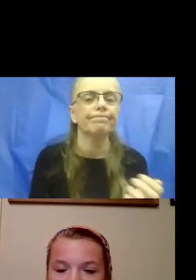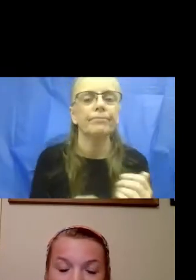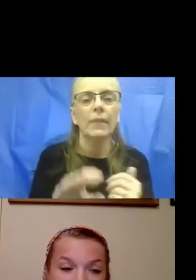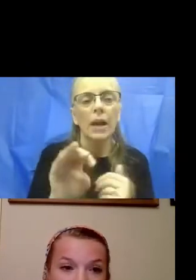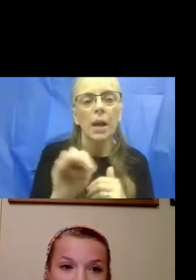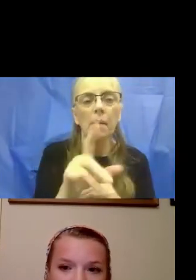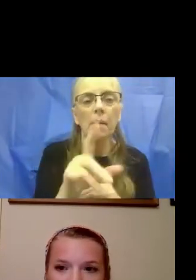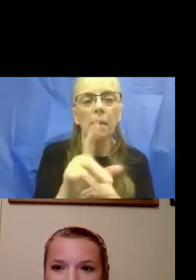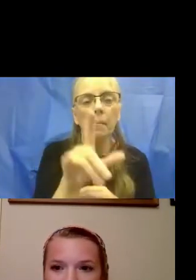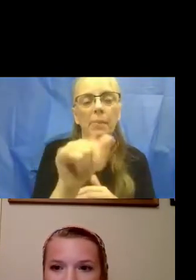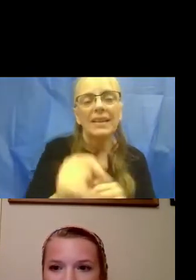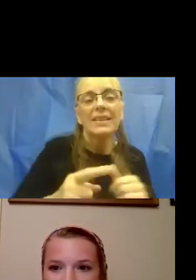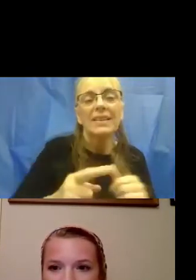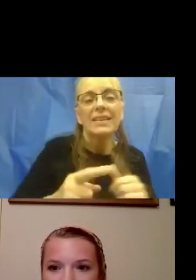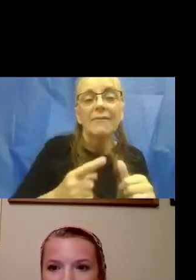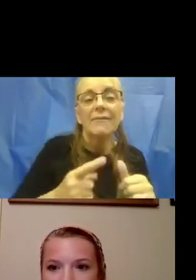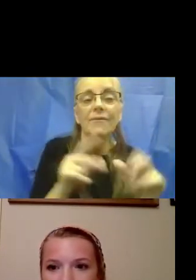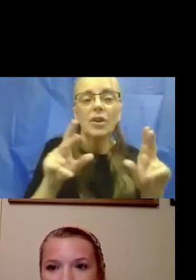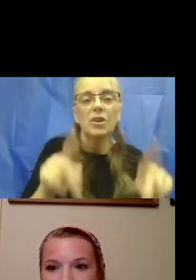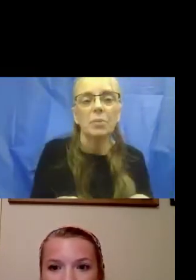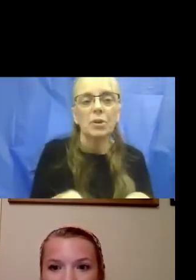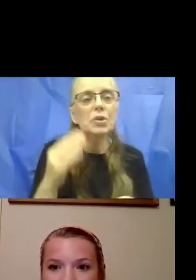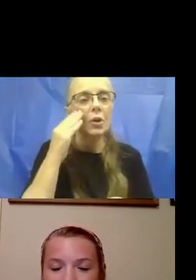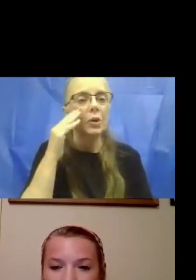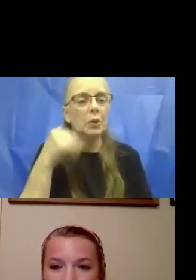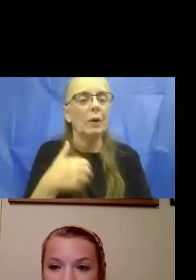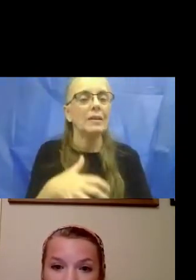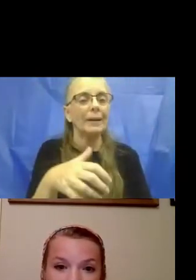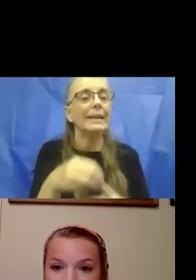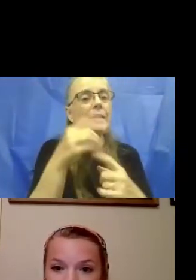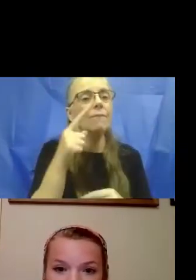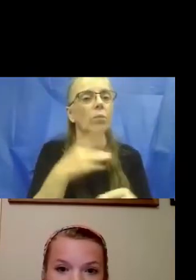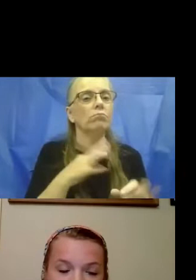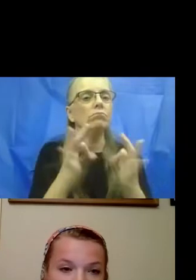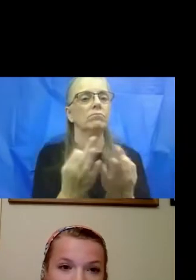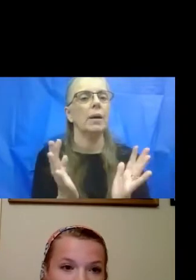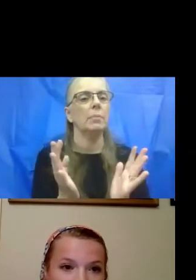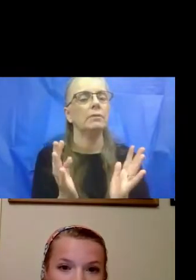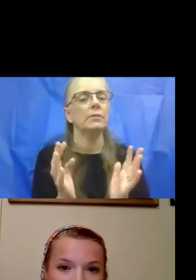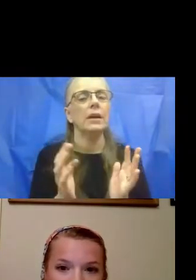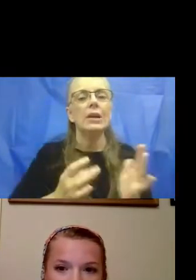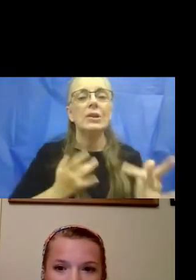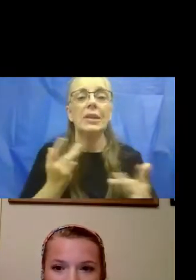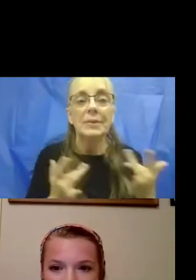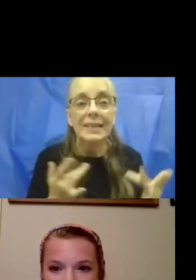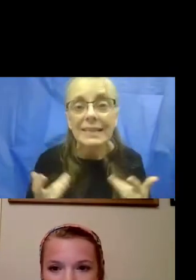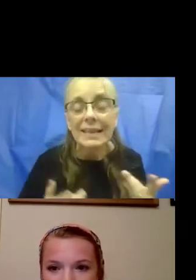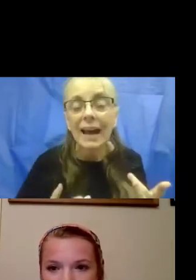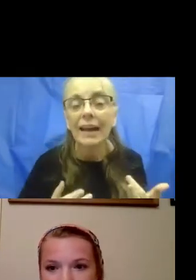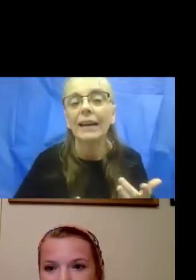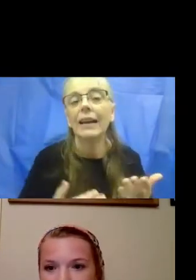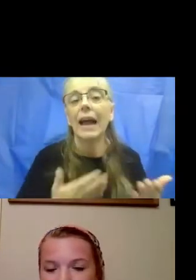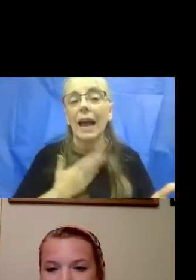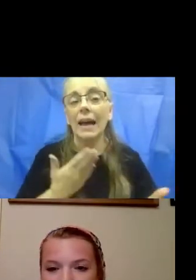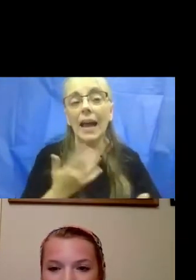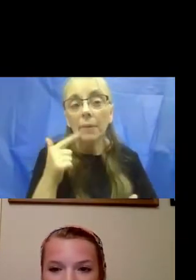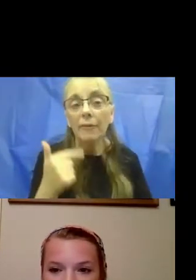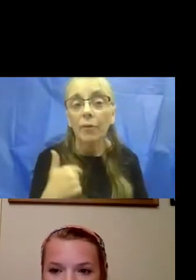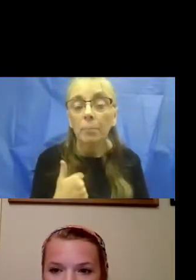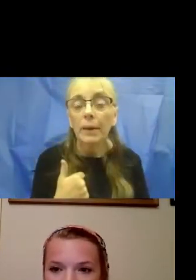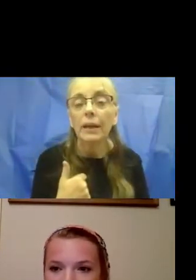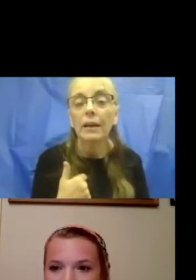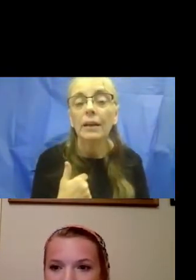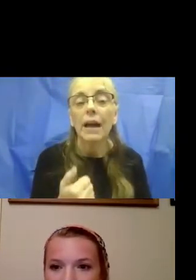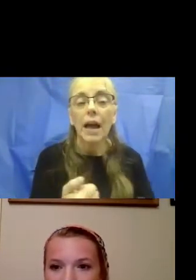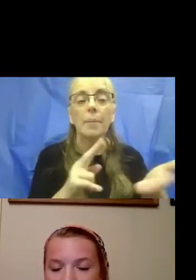family that I told, and that was excited for me and happy for me and Jude. She helped me sign up for